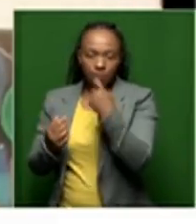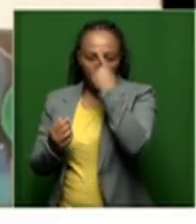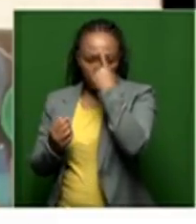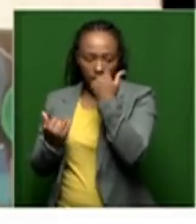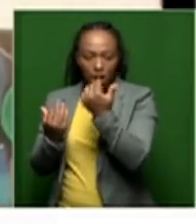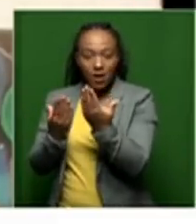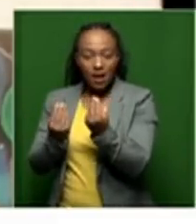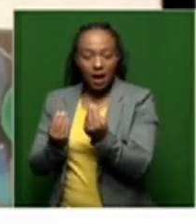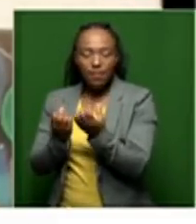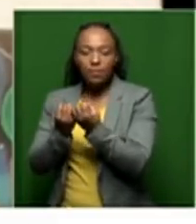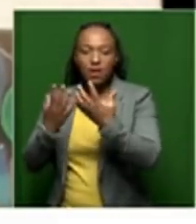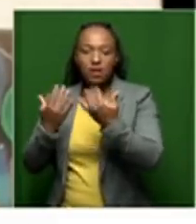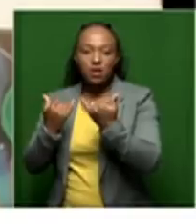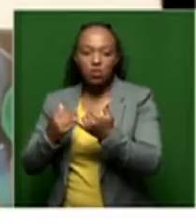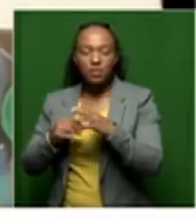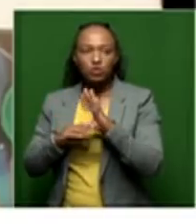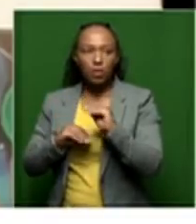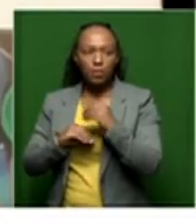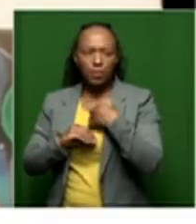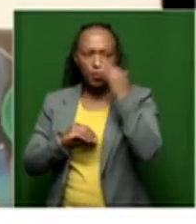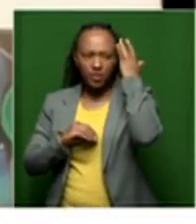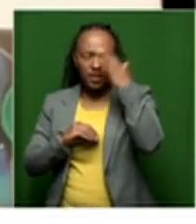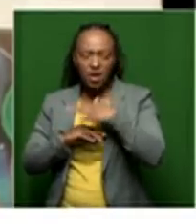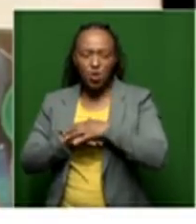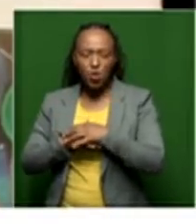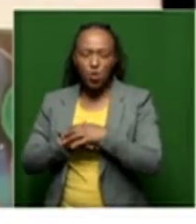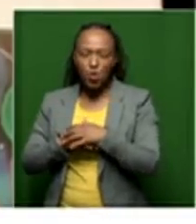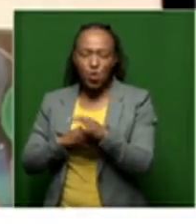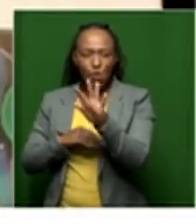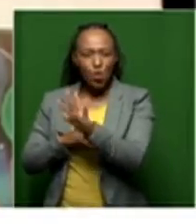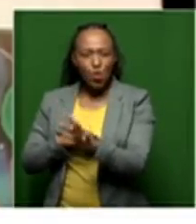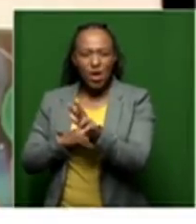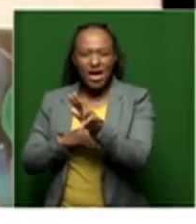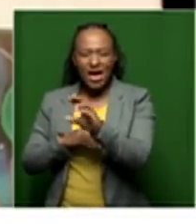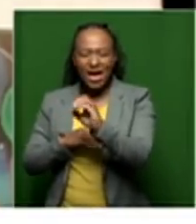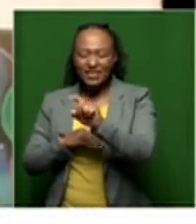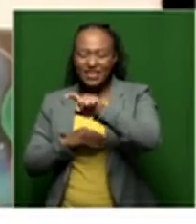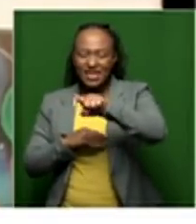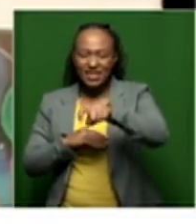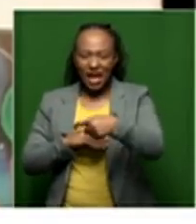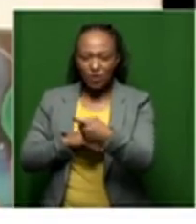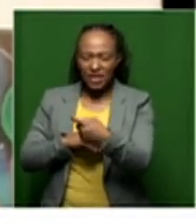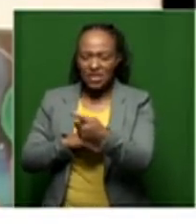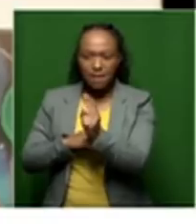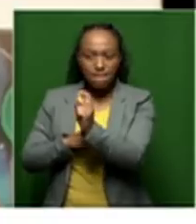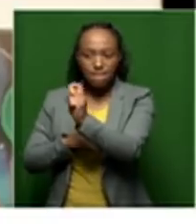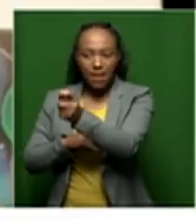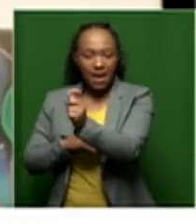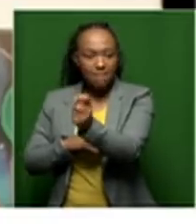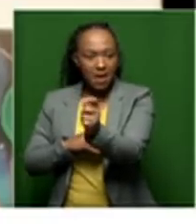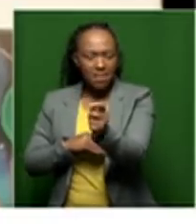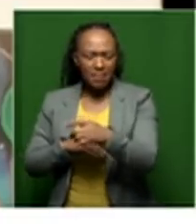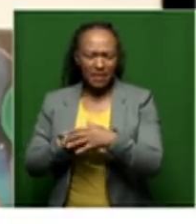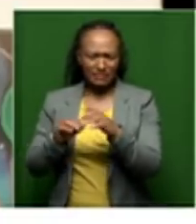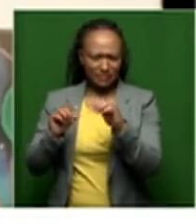the numbers, and we really need to stop and think about it. 80,000 questionable payments have been identified when